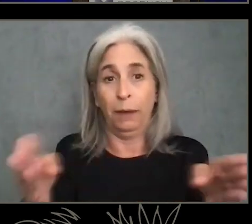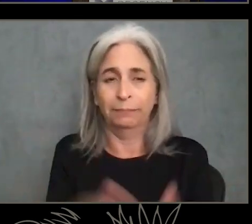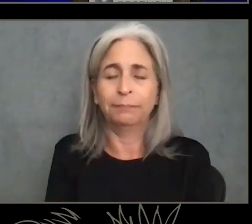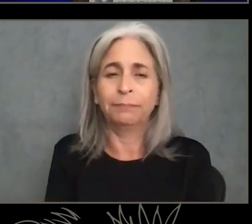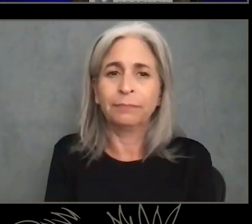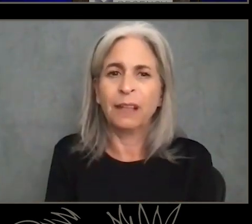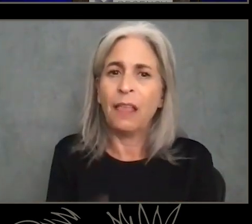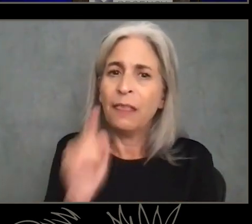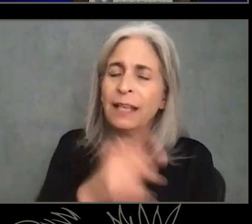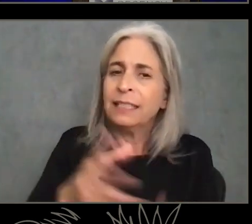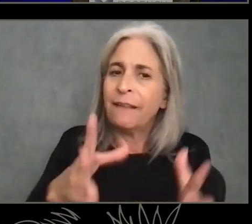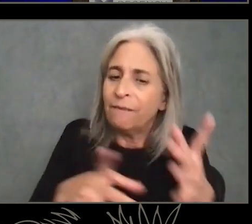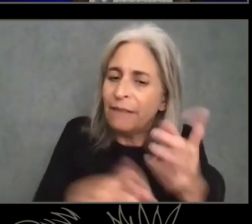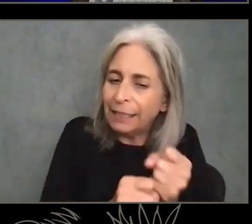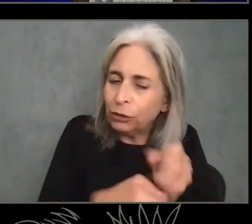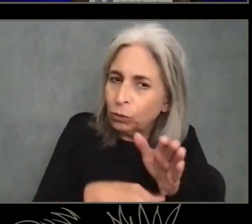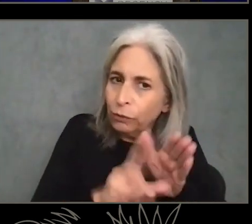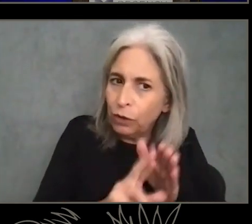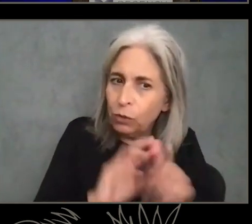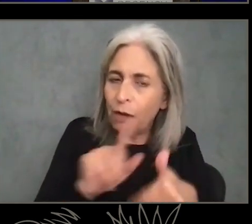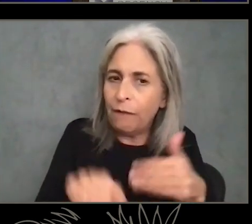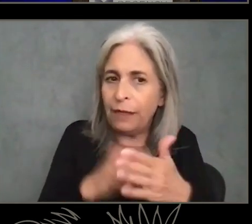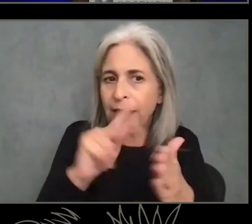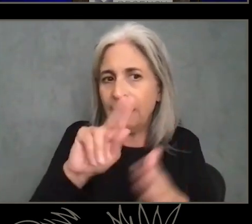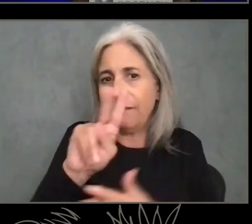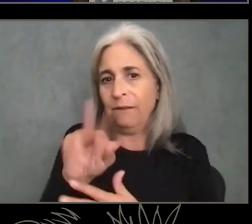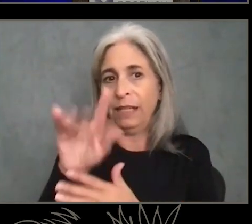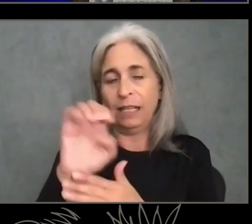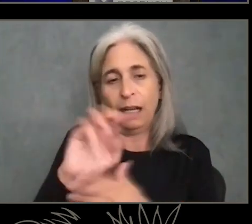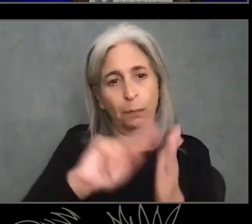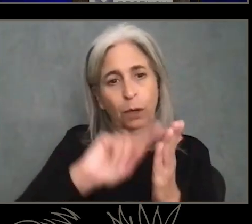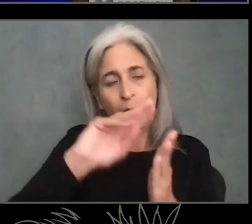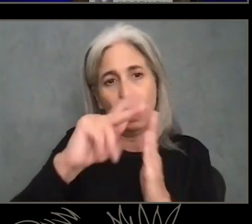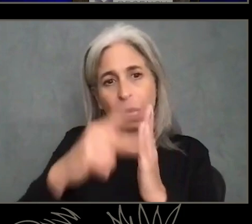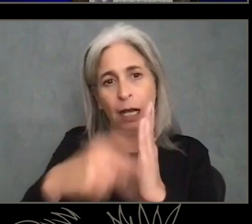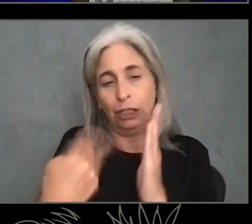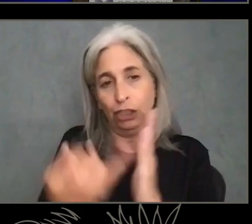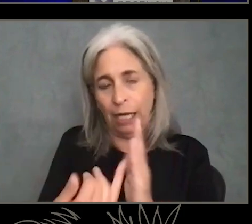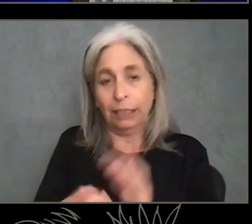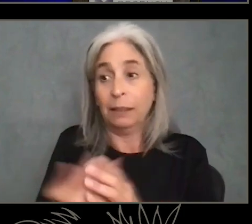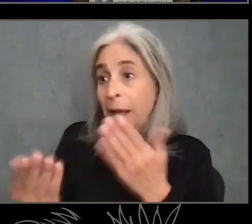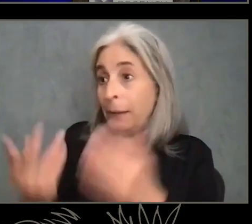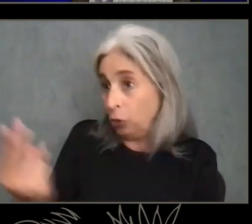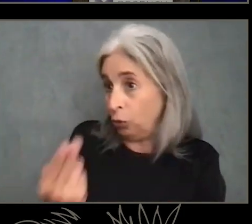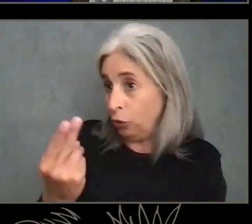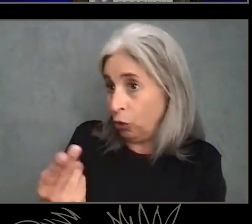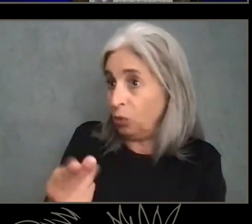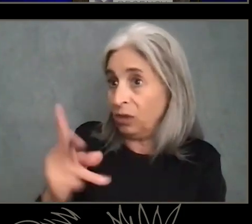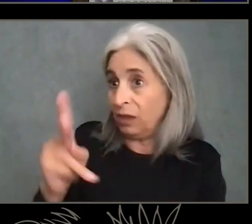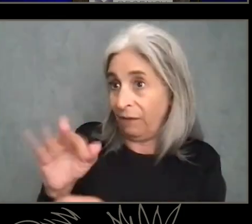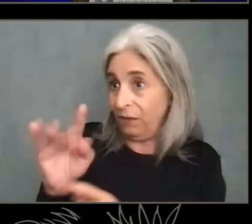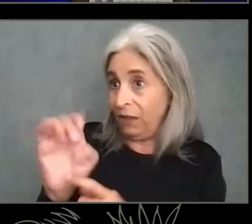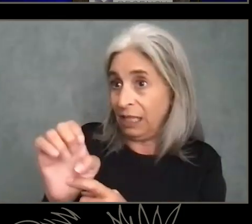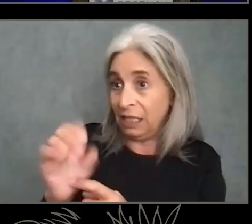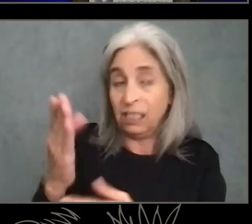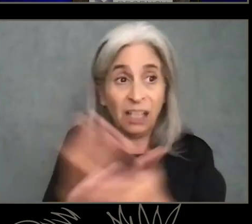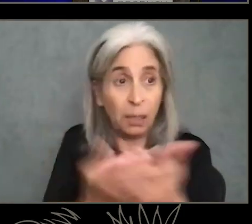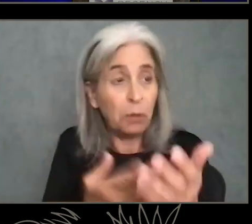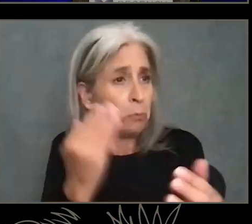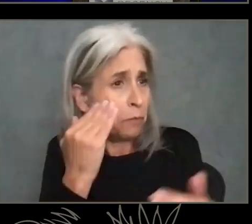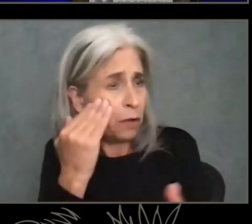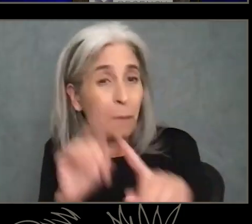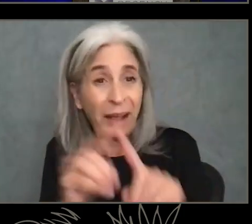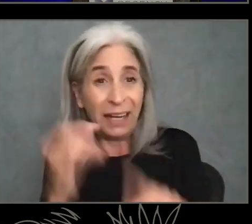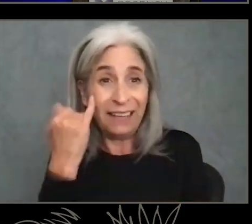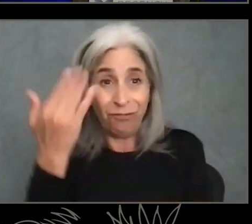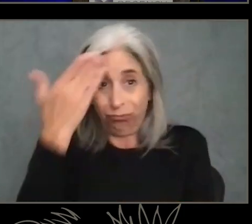So that's just a quick overview of Vite, the project. I know, like I said, a lot of you may use Vite or have come across it, so, but for